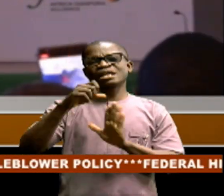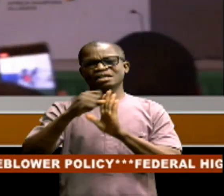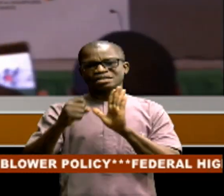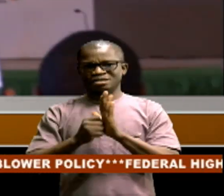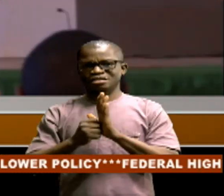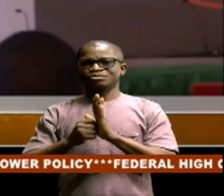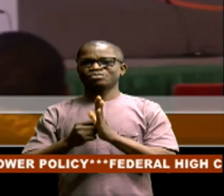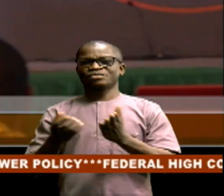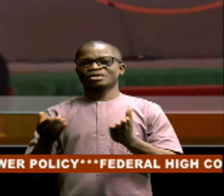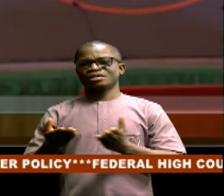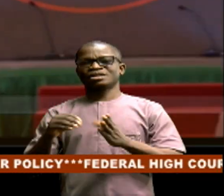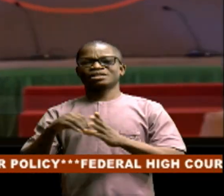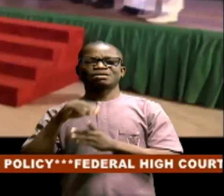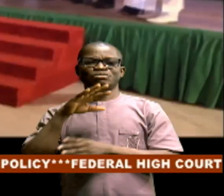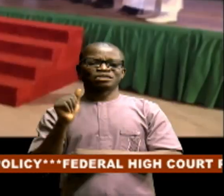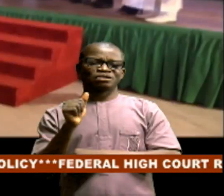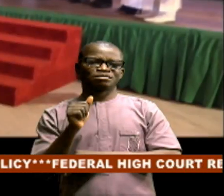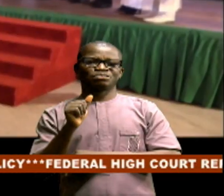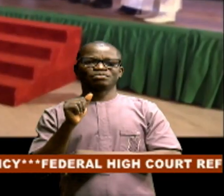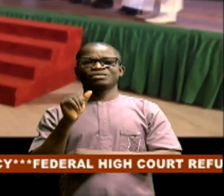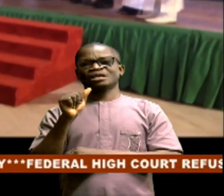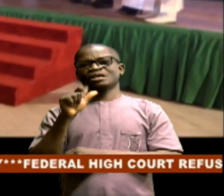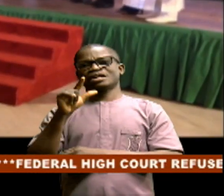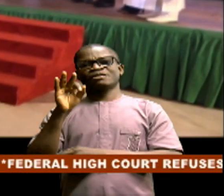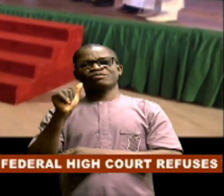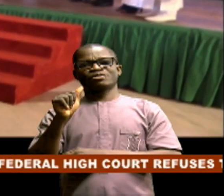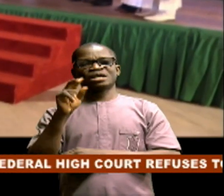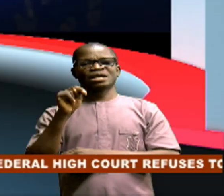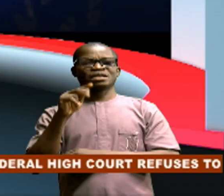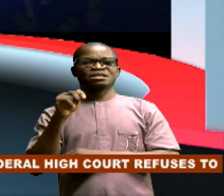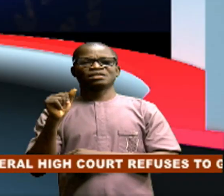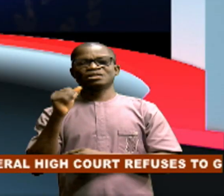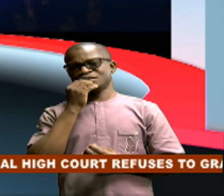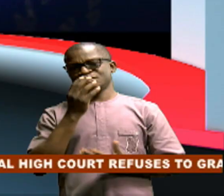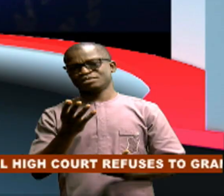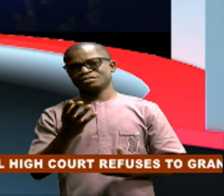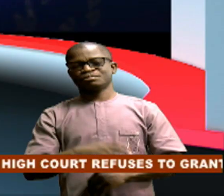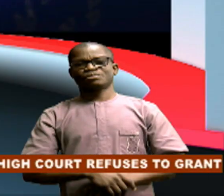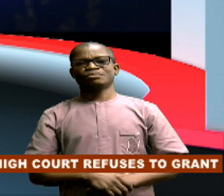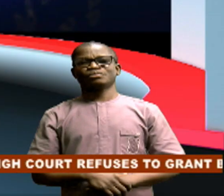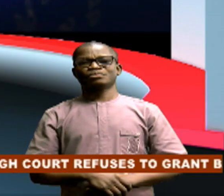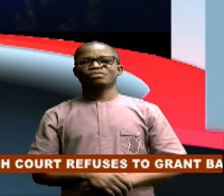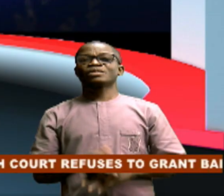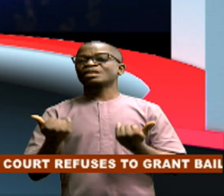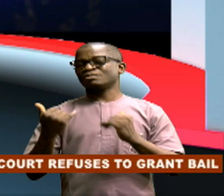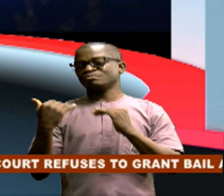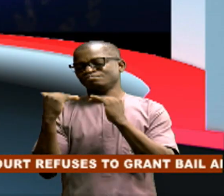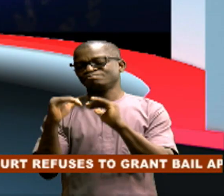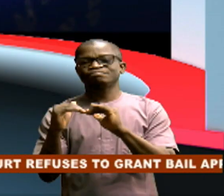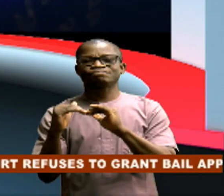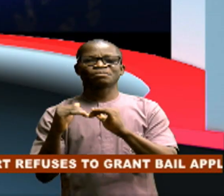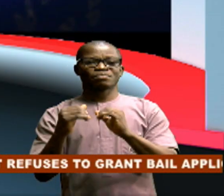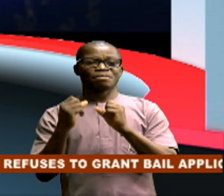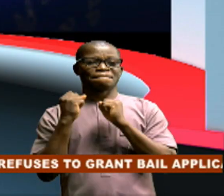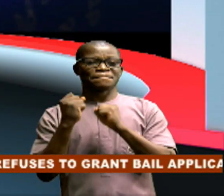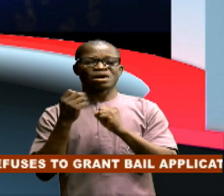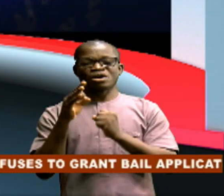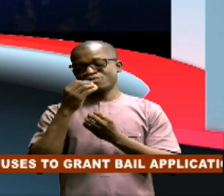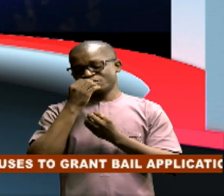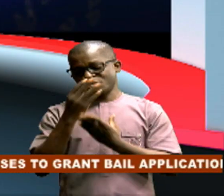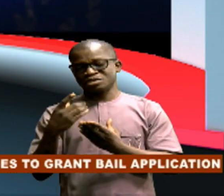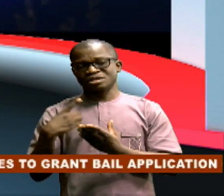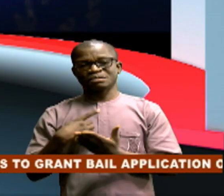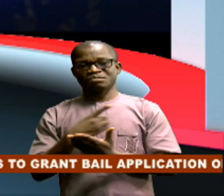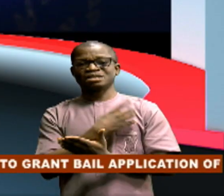Commission. Charles Alpha, NTA News. By leveraging the power of information, diplomacy and